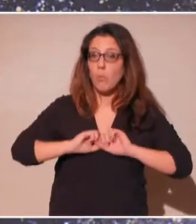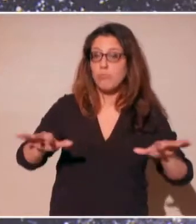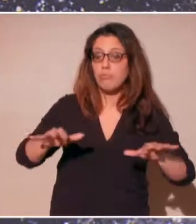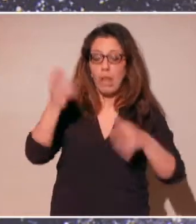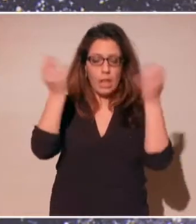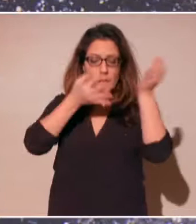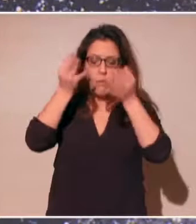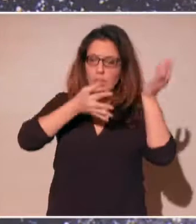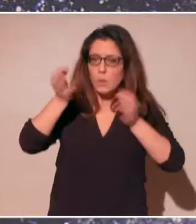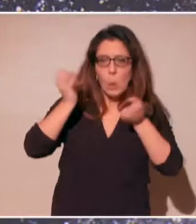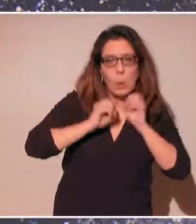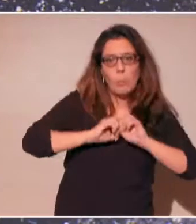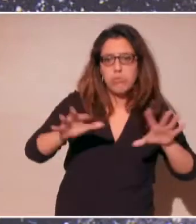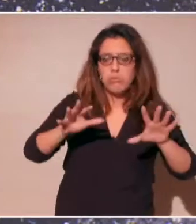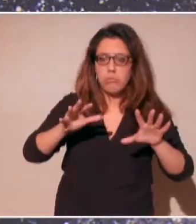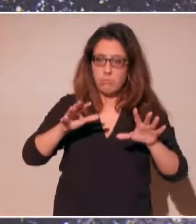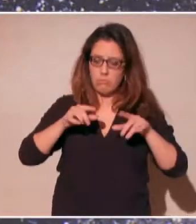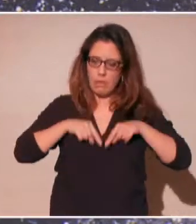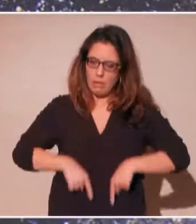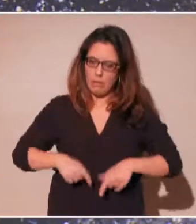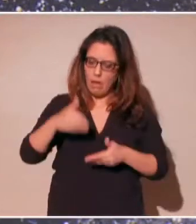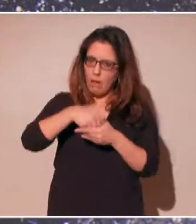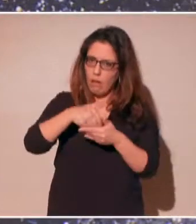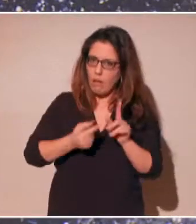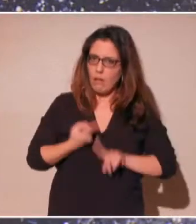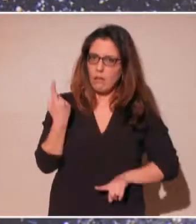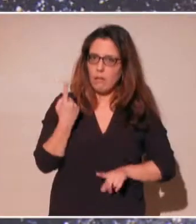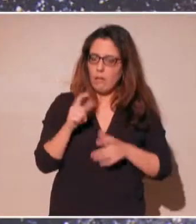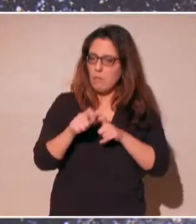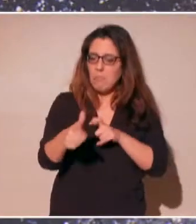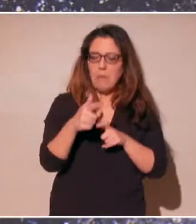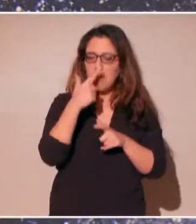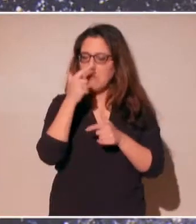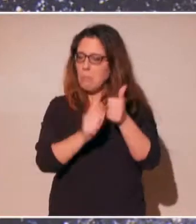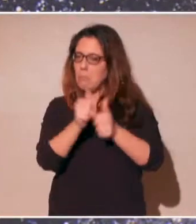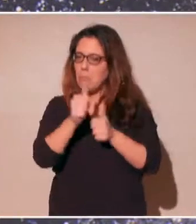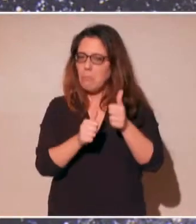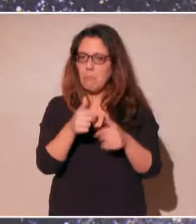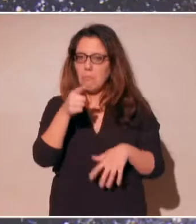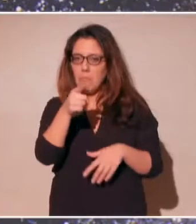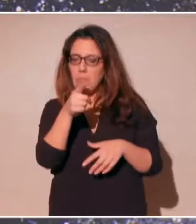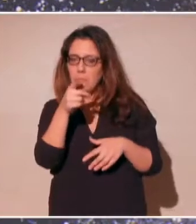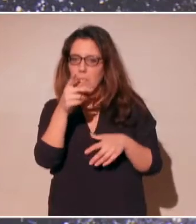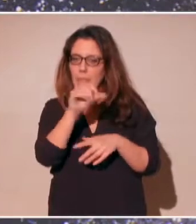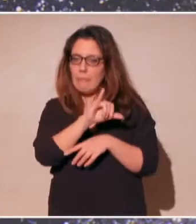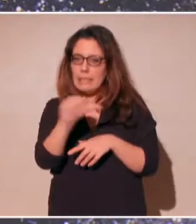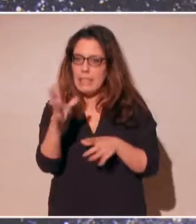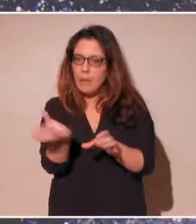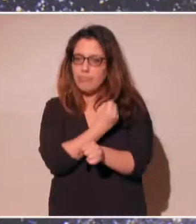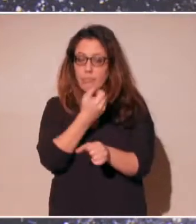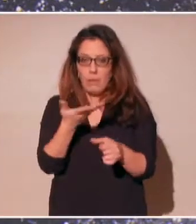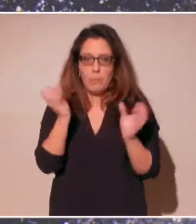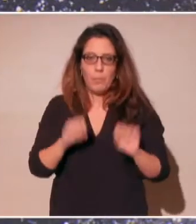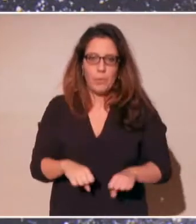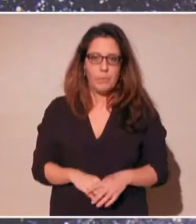This means that innovation will become part and parcel of the government's missions.